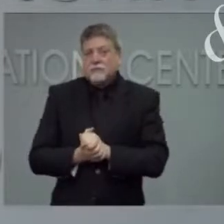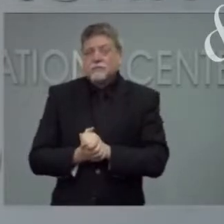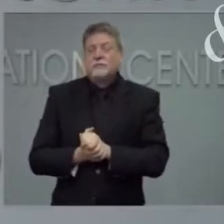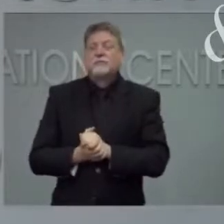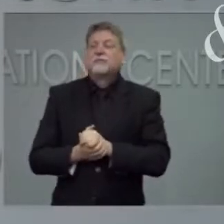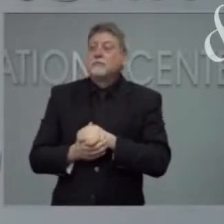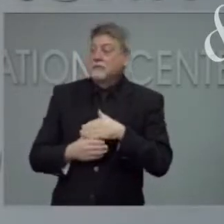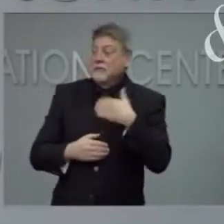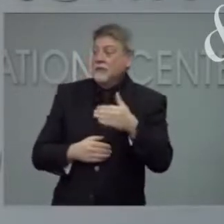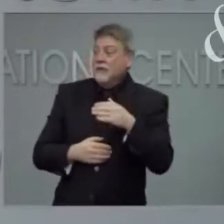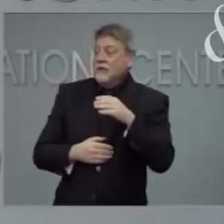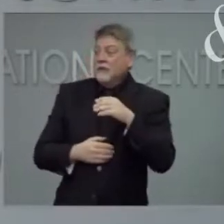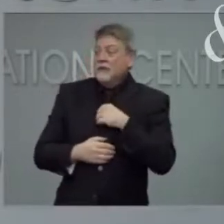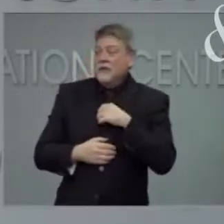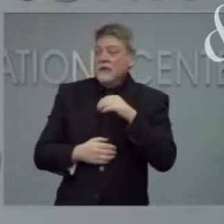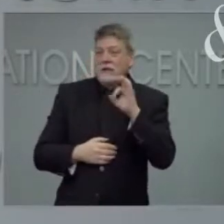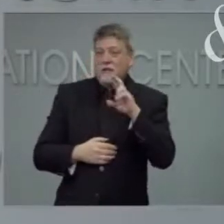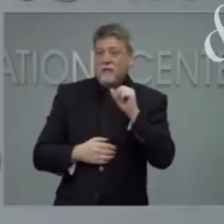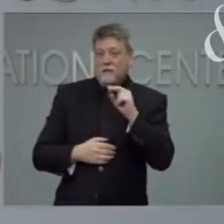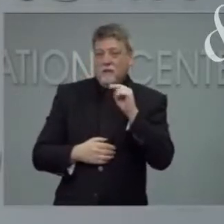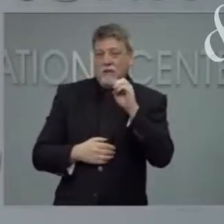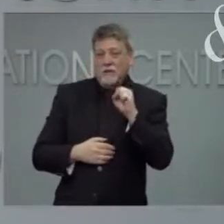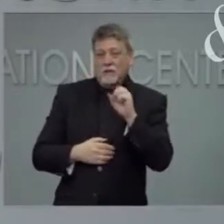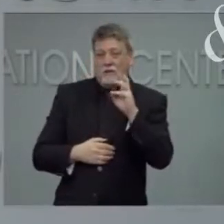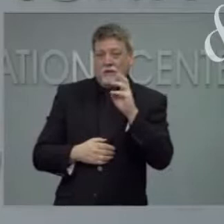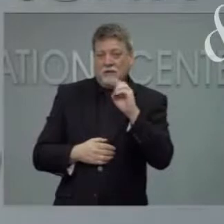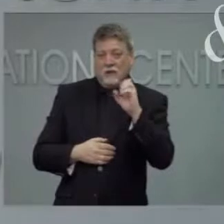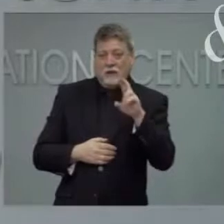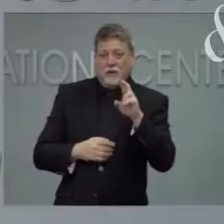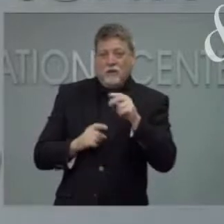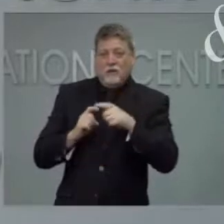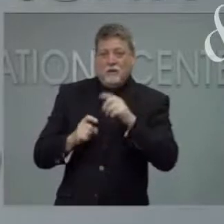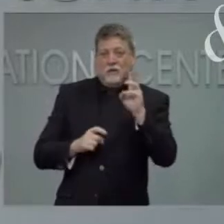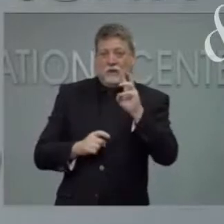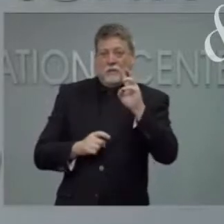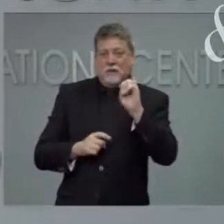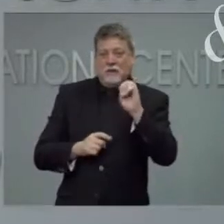Our next question is from Francis Weller with WECT.